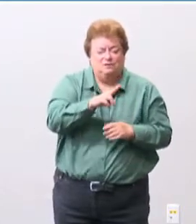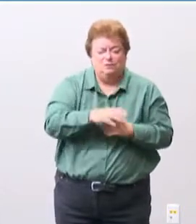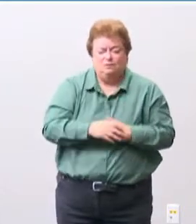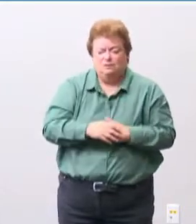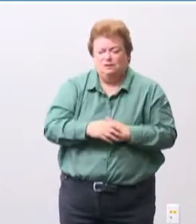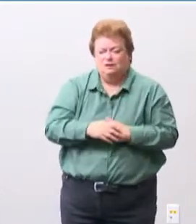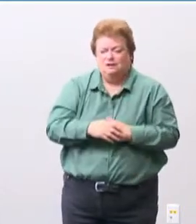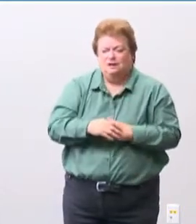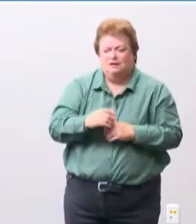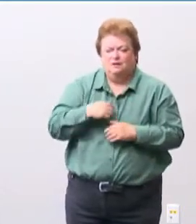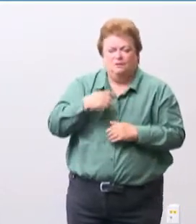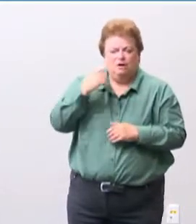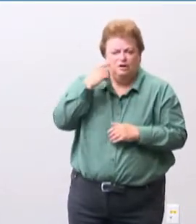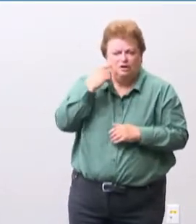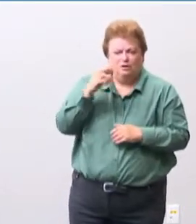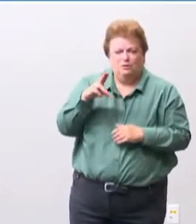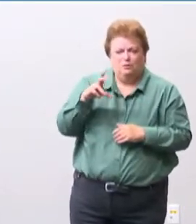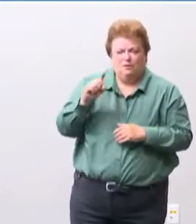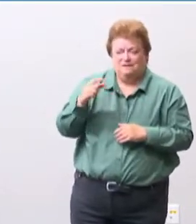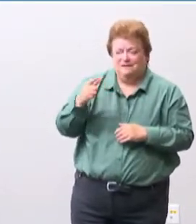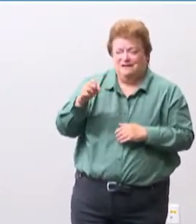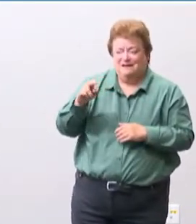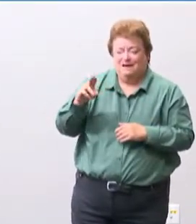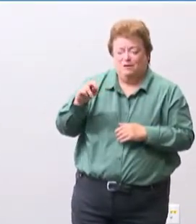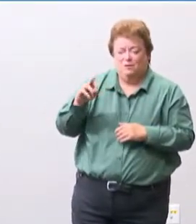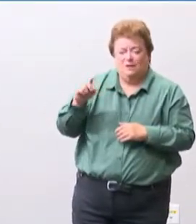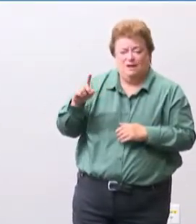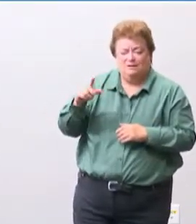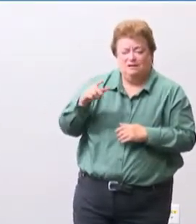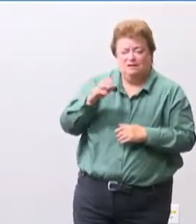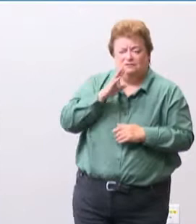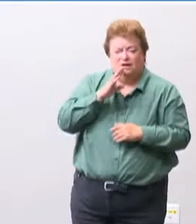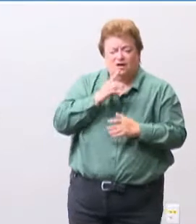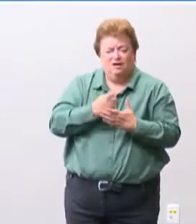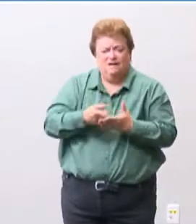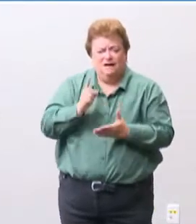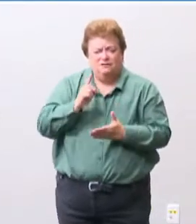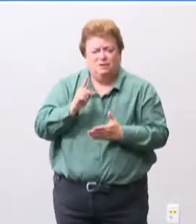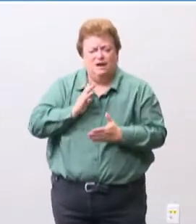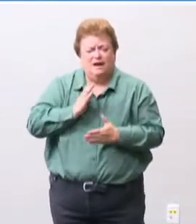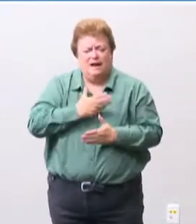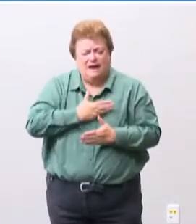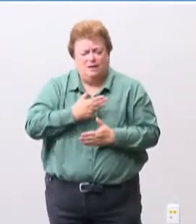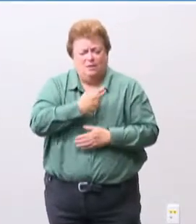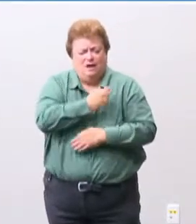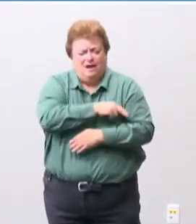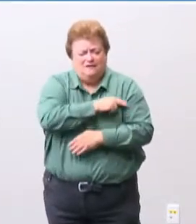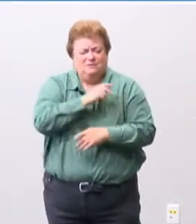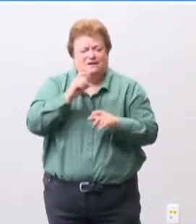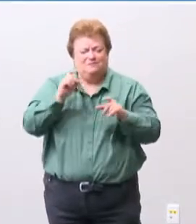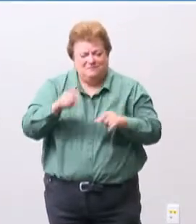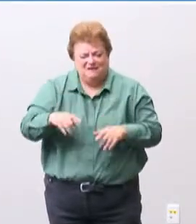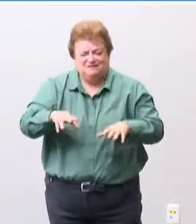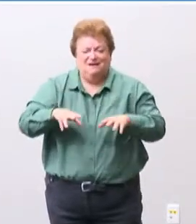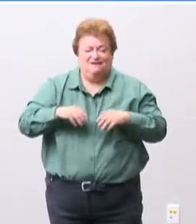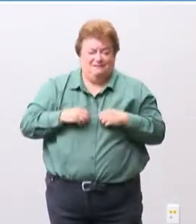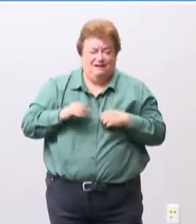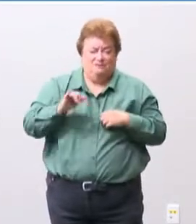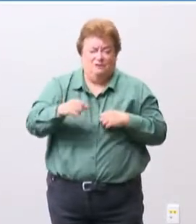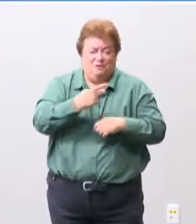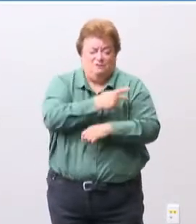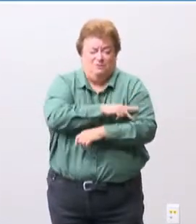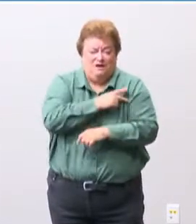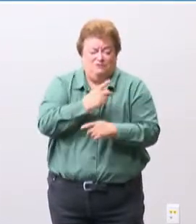heard Russ Grenwell talk last week, our hospitals have to accept these patients that come if they